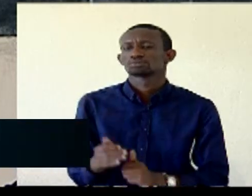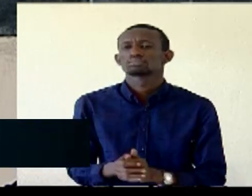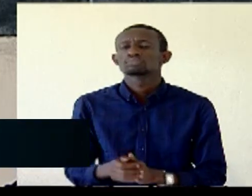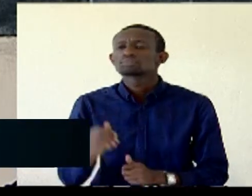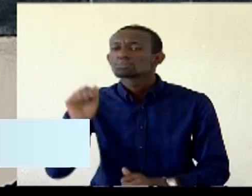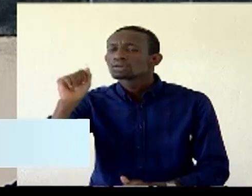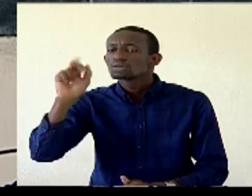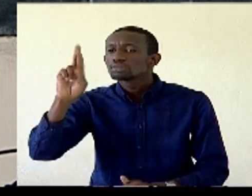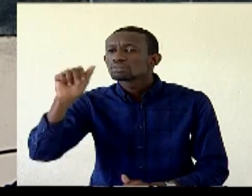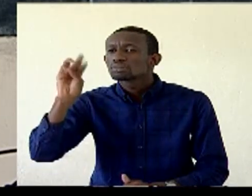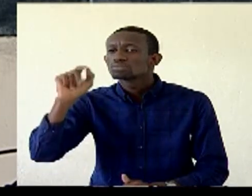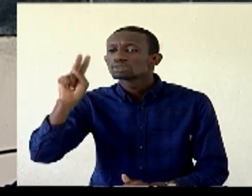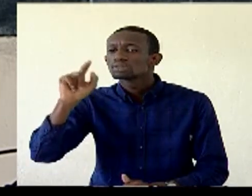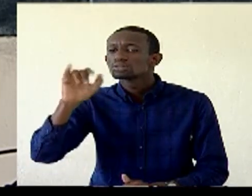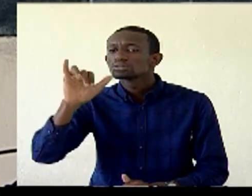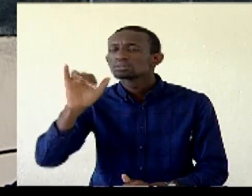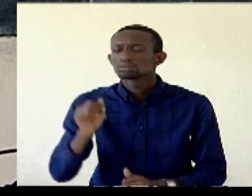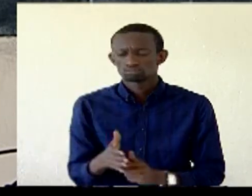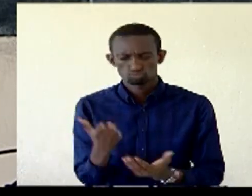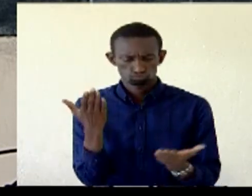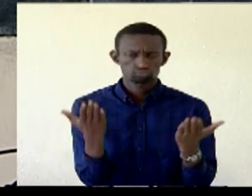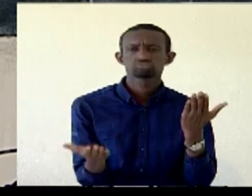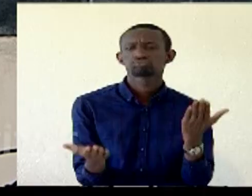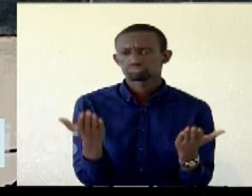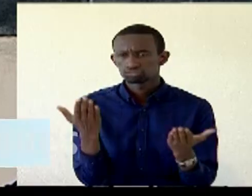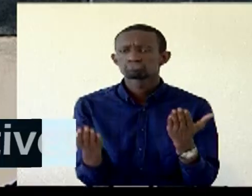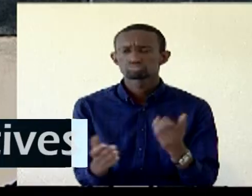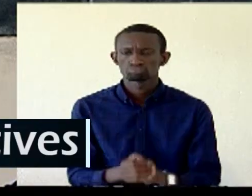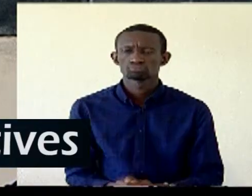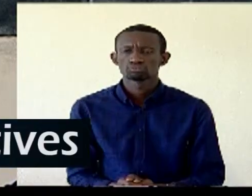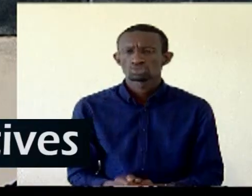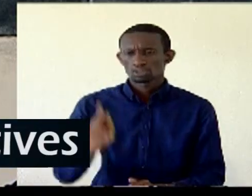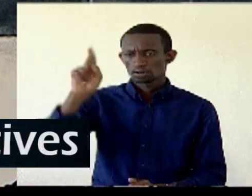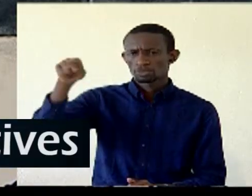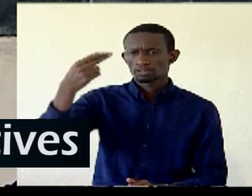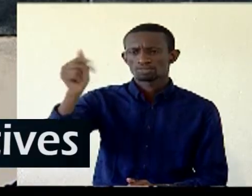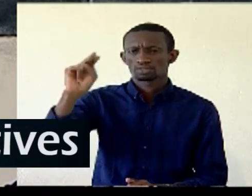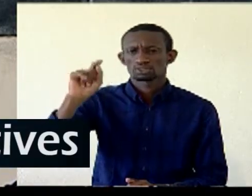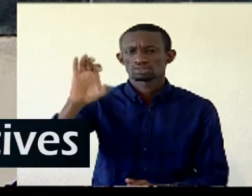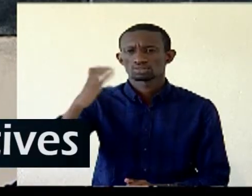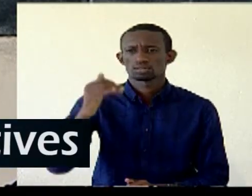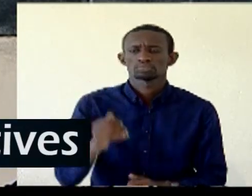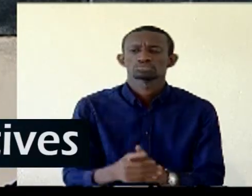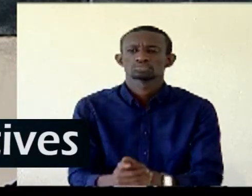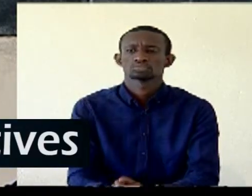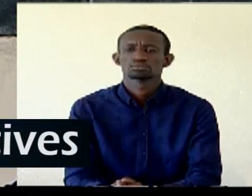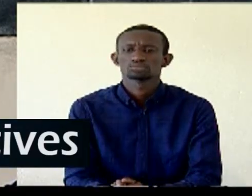and we compared them with the aliphatic carboxylic acids. So this time